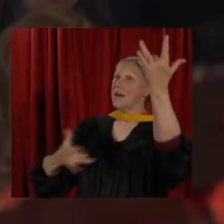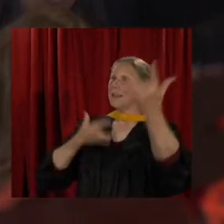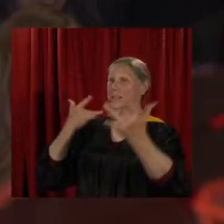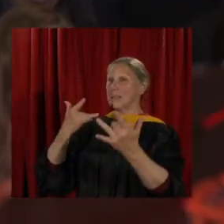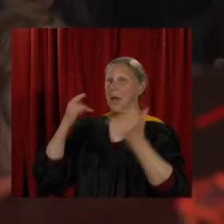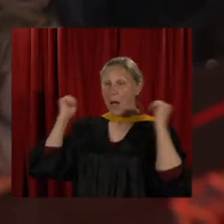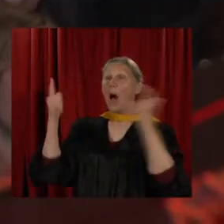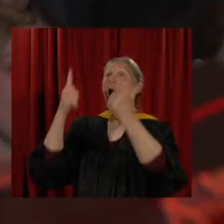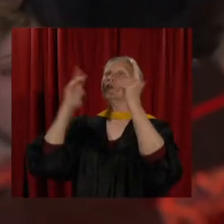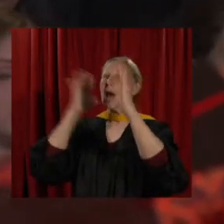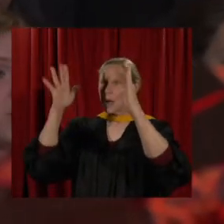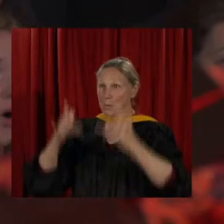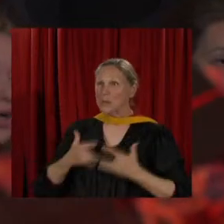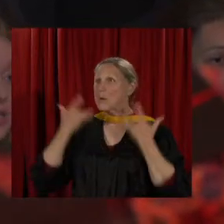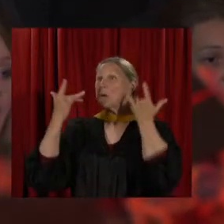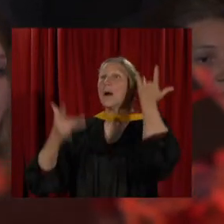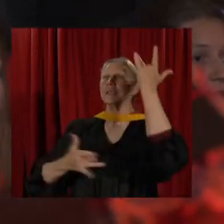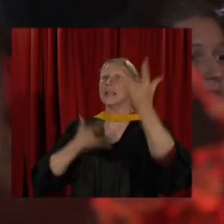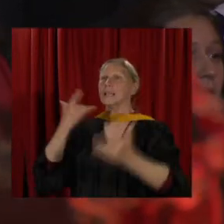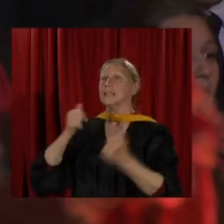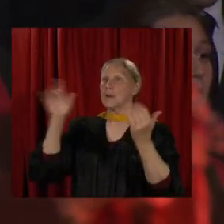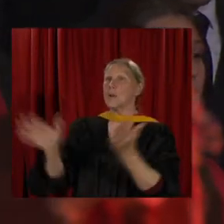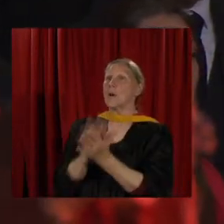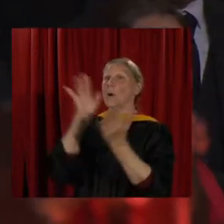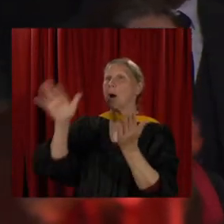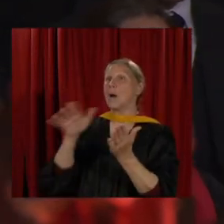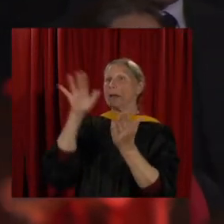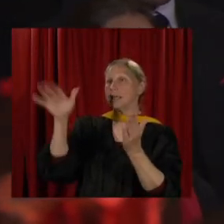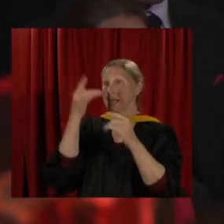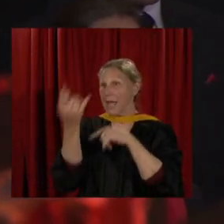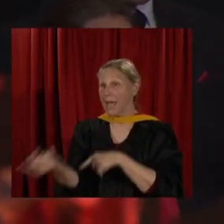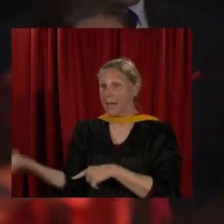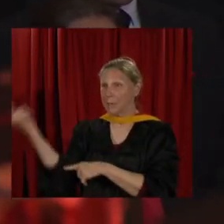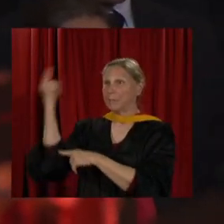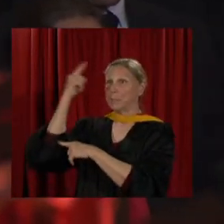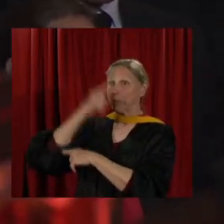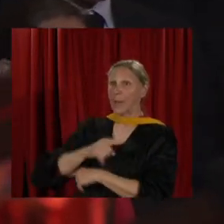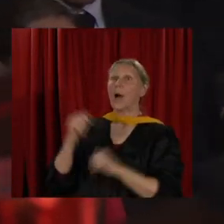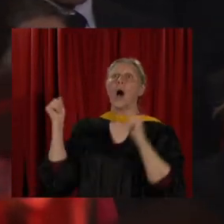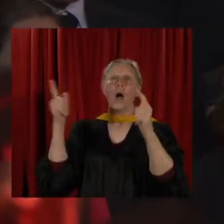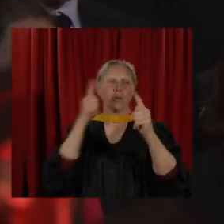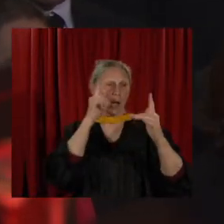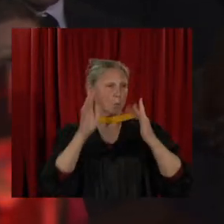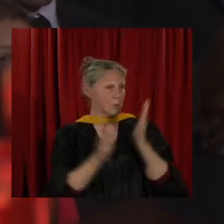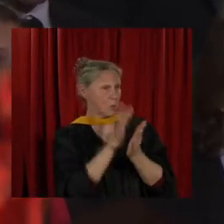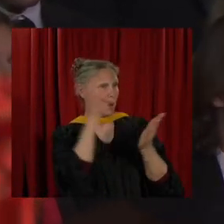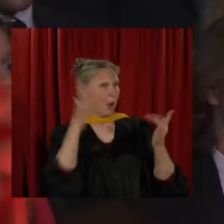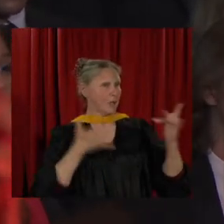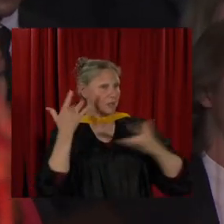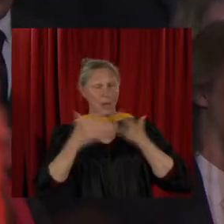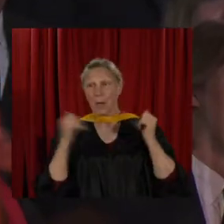rejoice, we all shall rejoice in this glorious day.